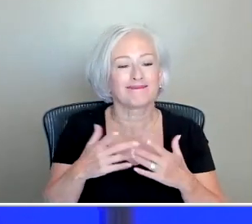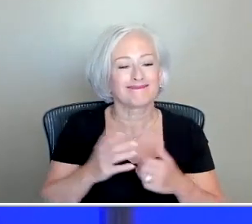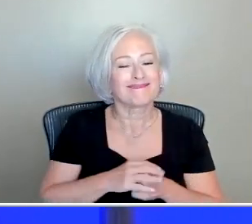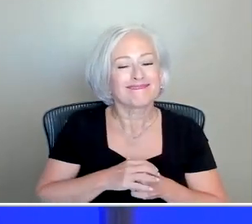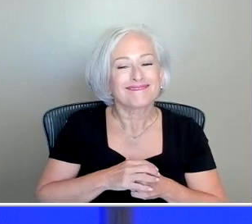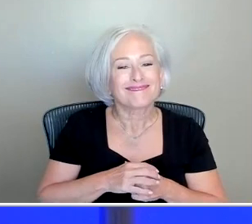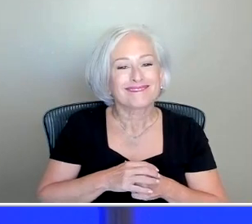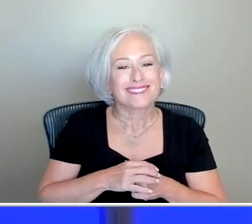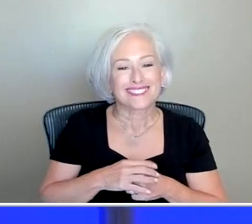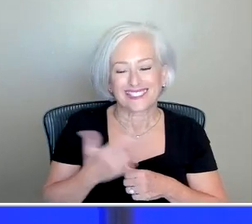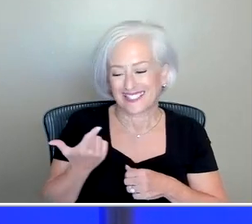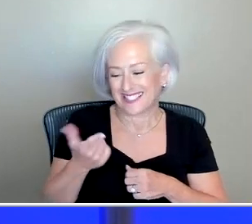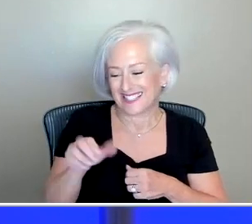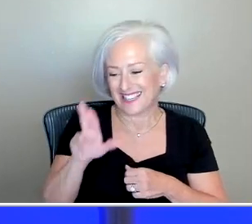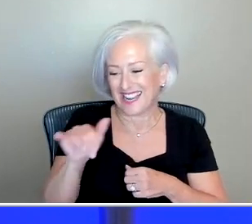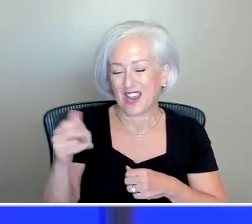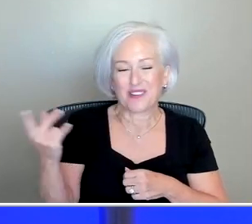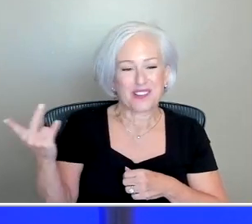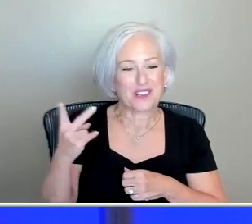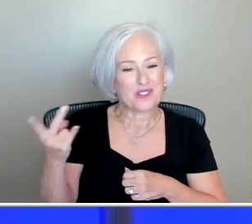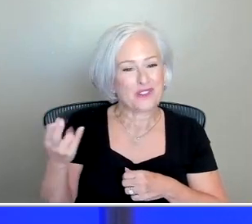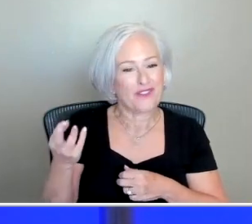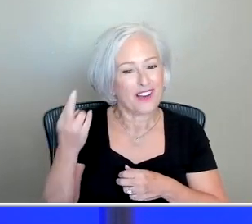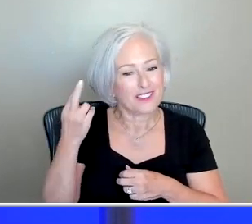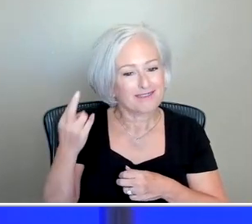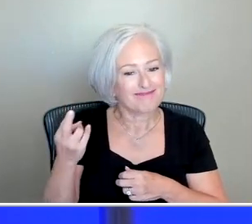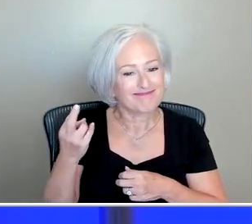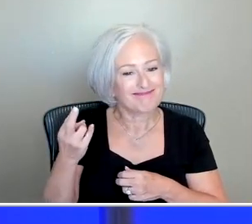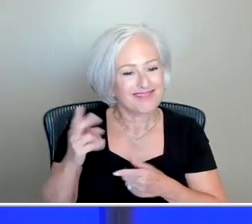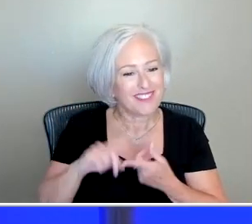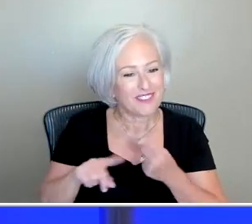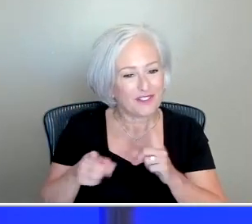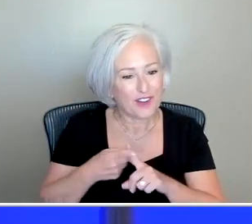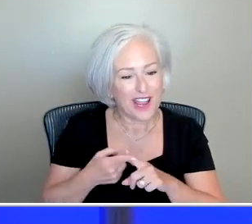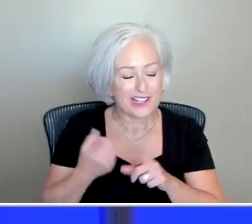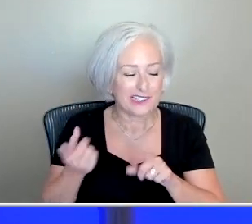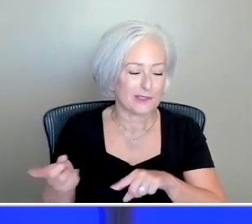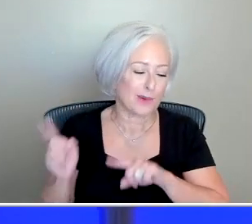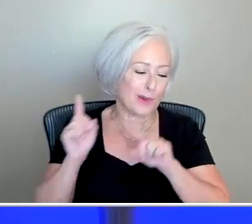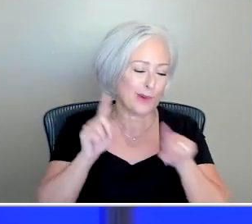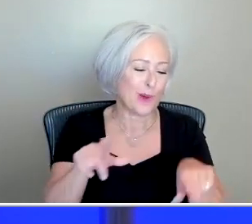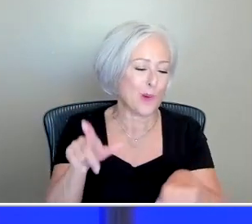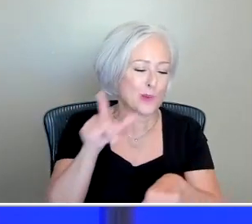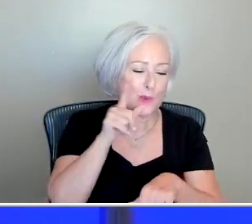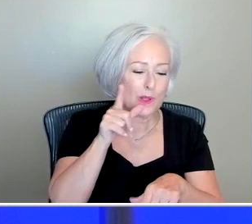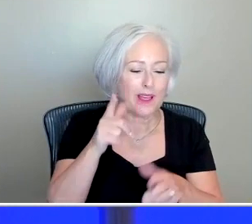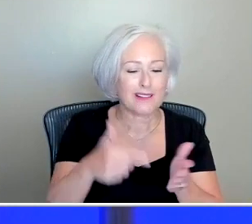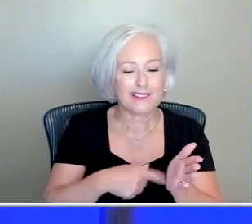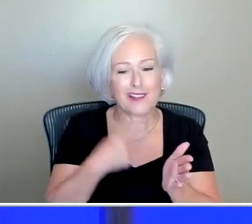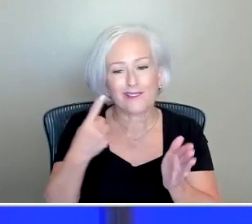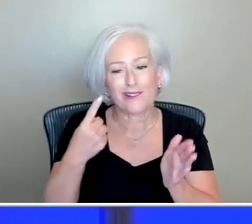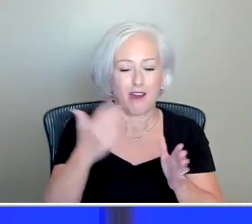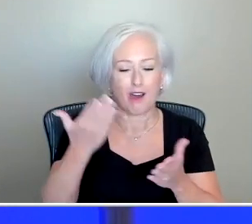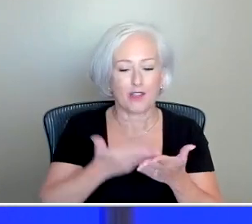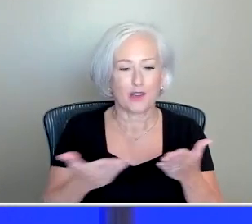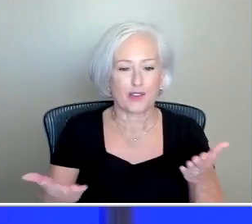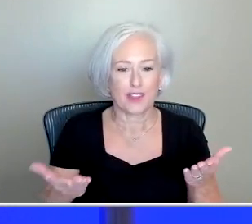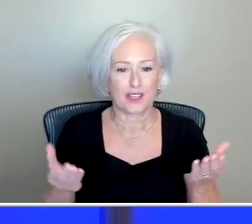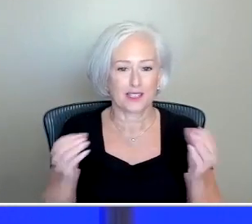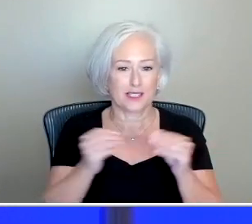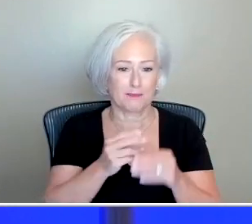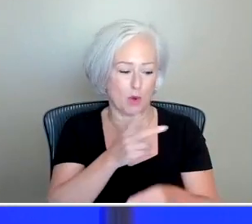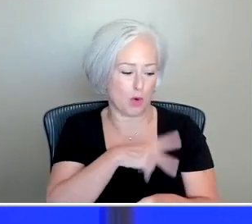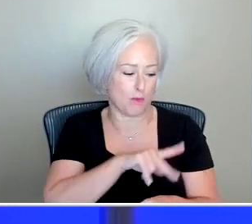past 24 years, so we'll go out to lunch periodically. We'll talk about other things, including more personal things between